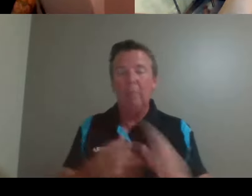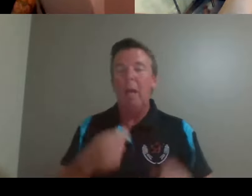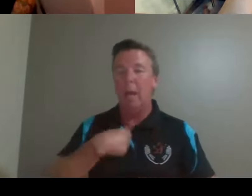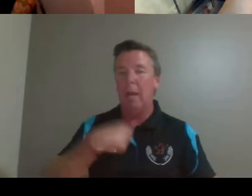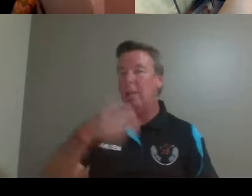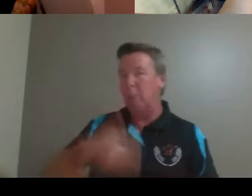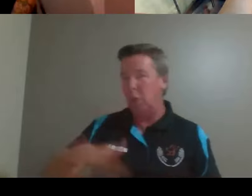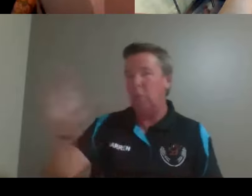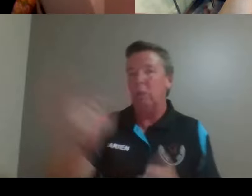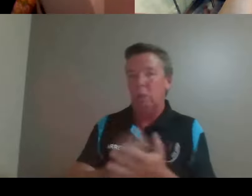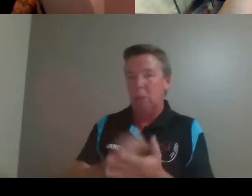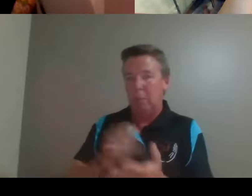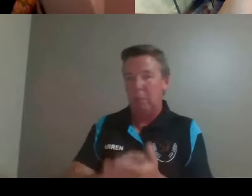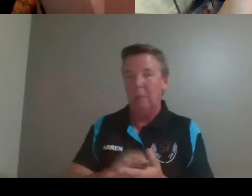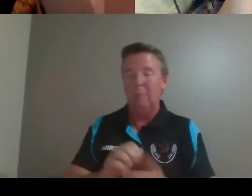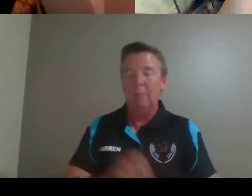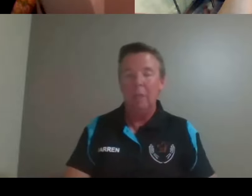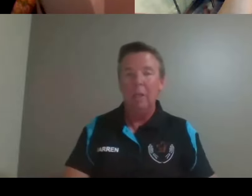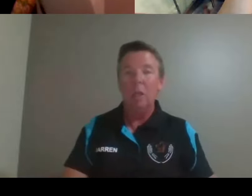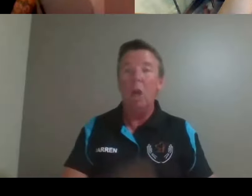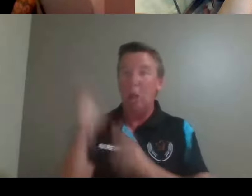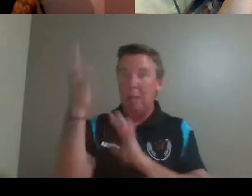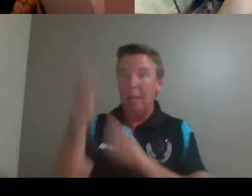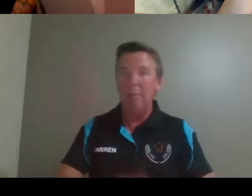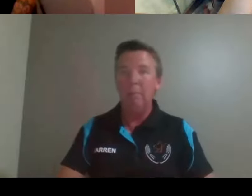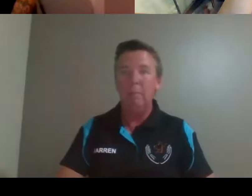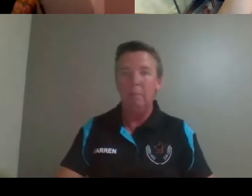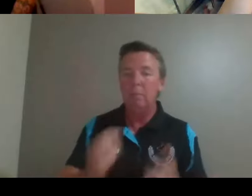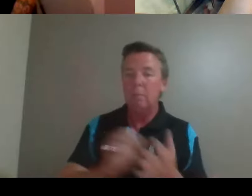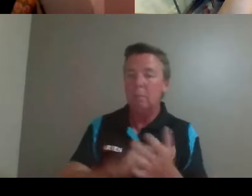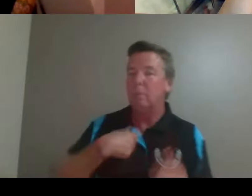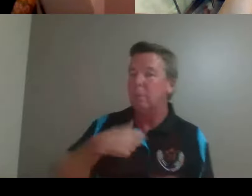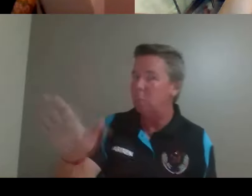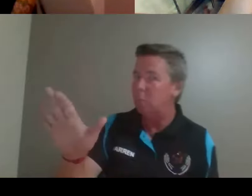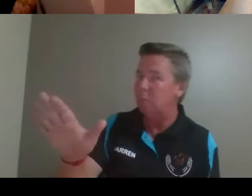sign, I am going to the shops. So AUSLAN.